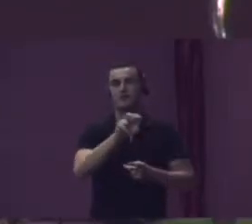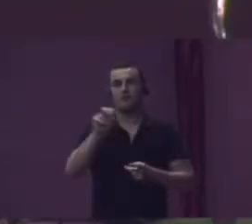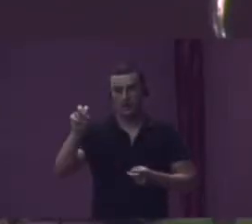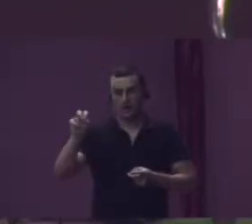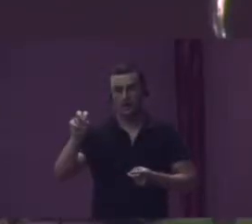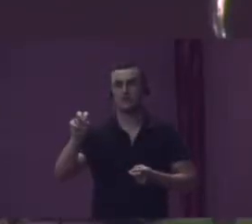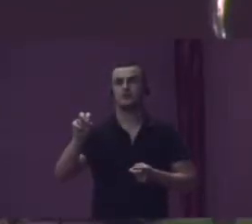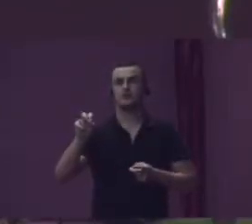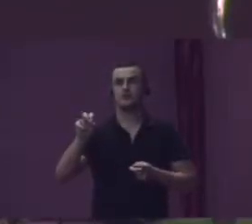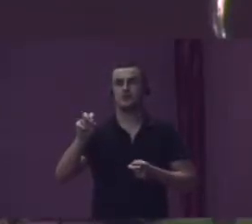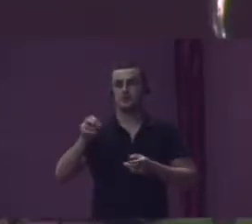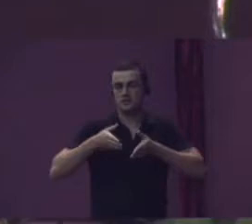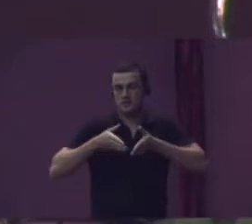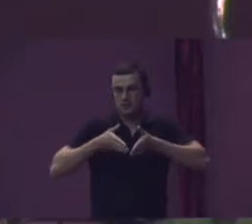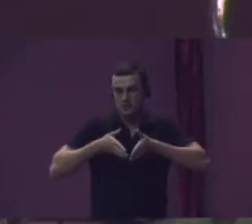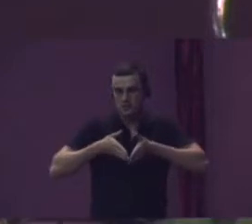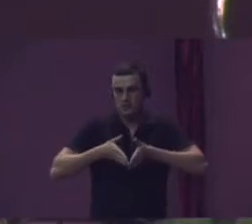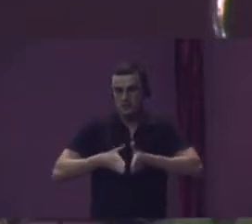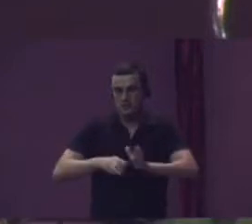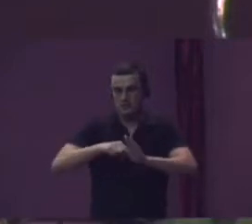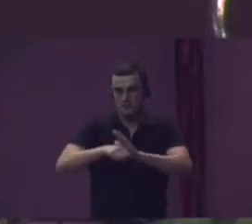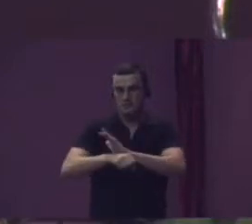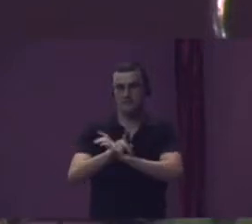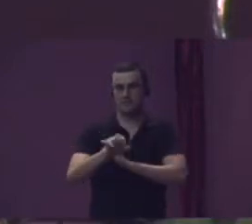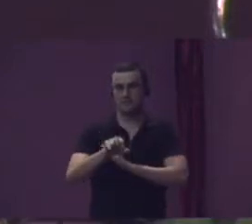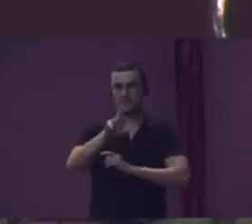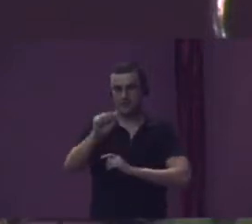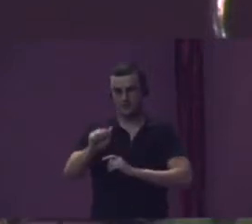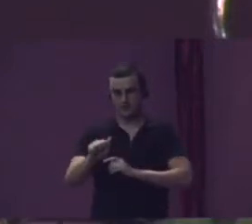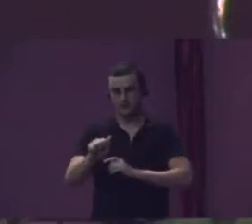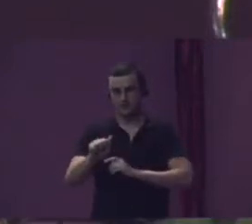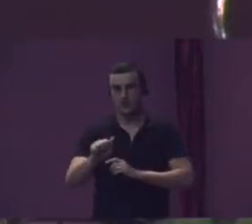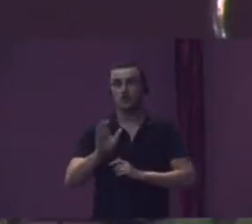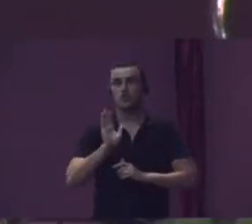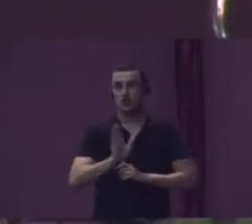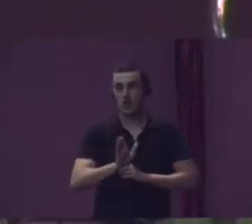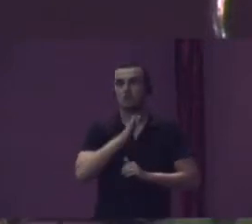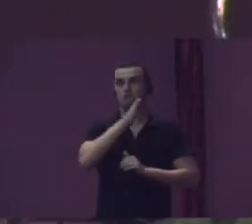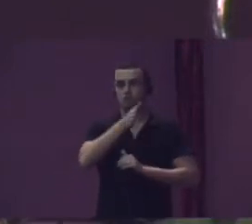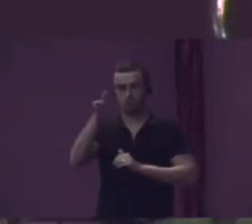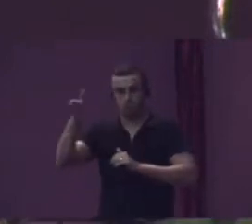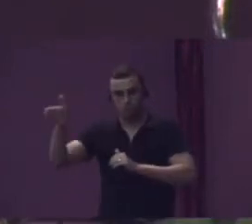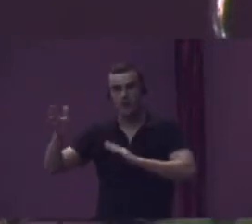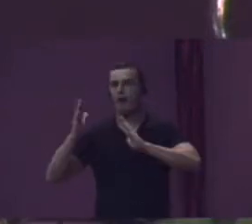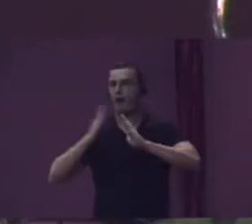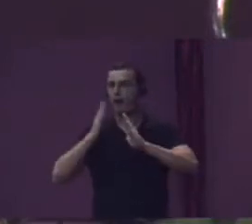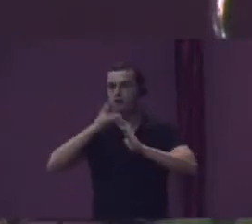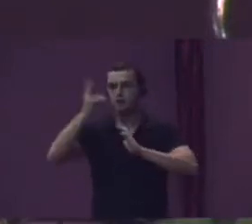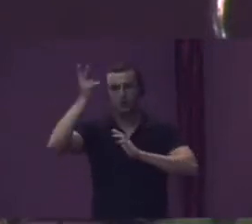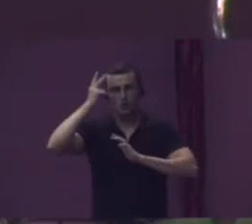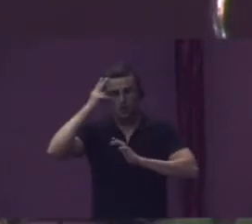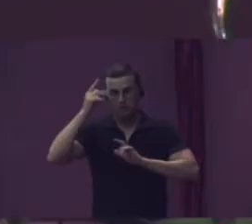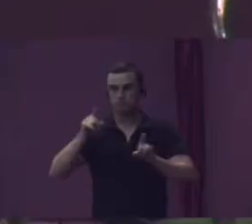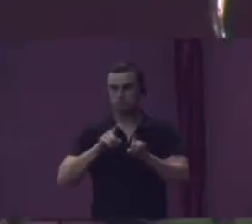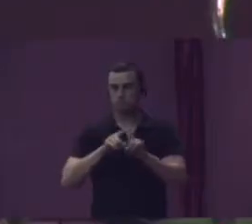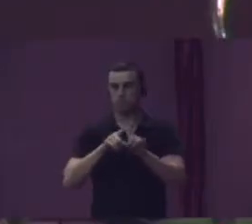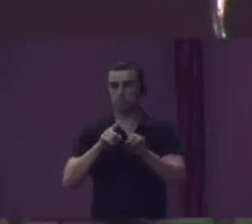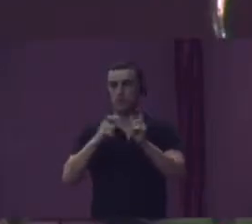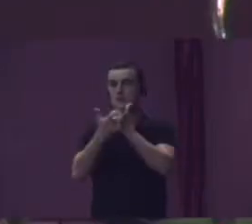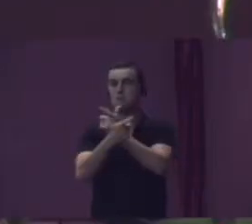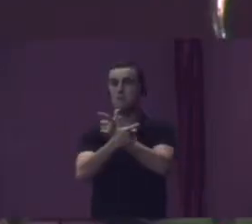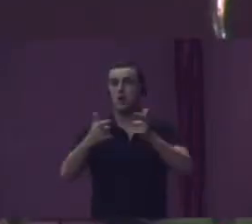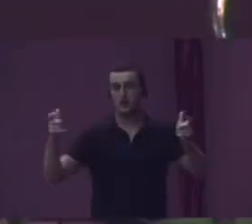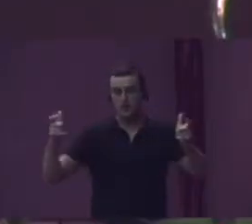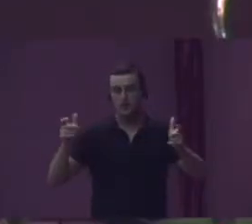home, while doctors, usually a general practitioner, attended 25% of all births, almost exclusively in the